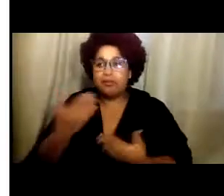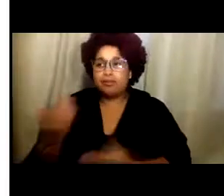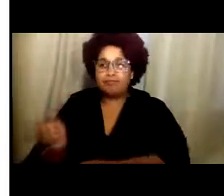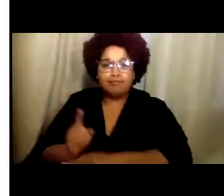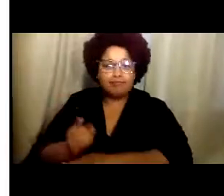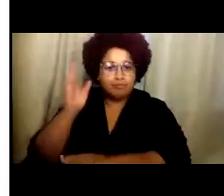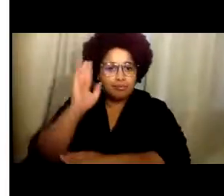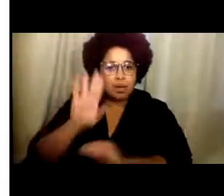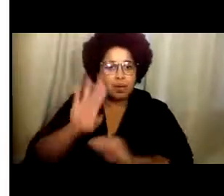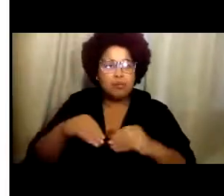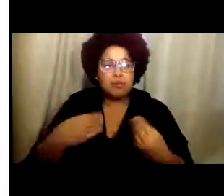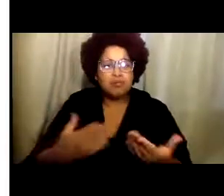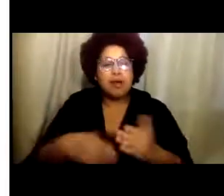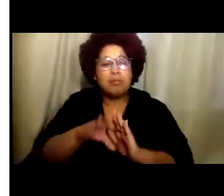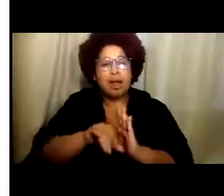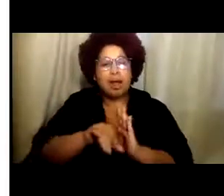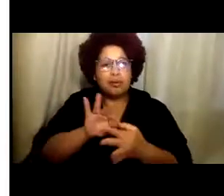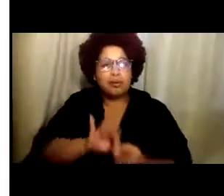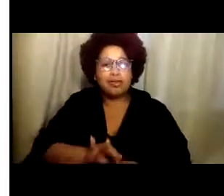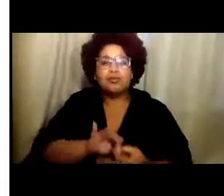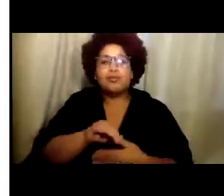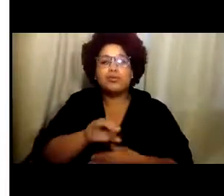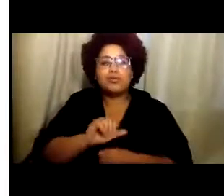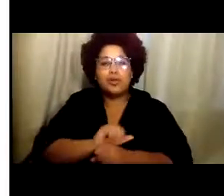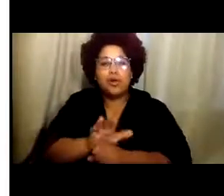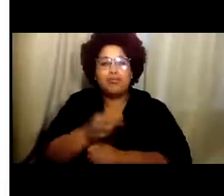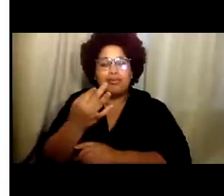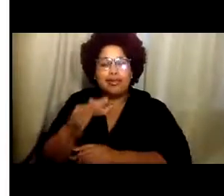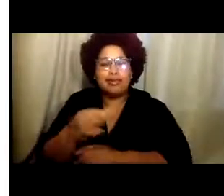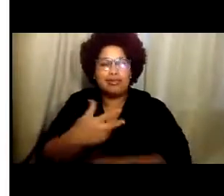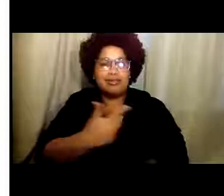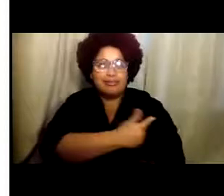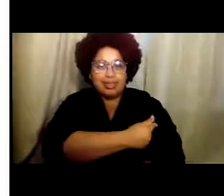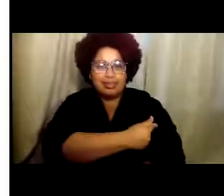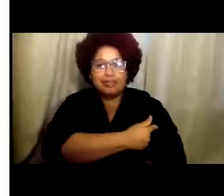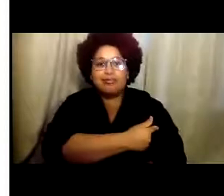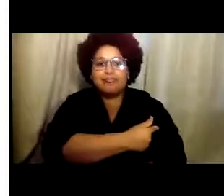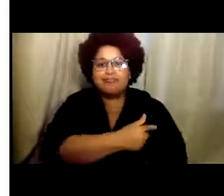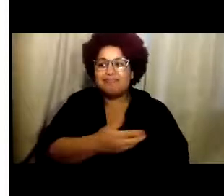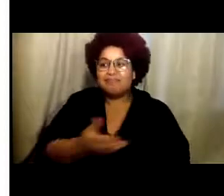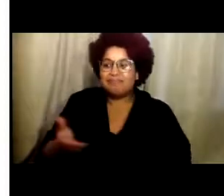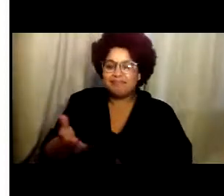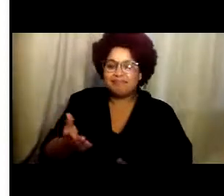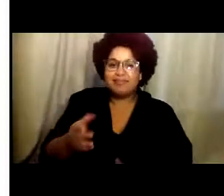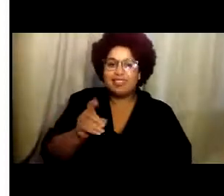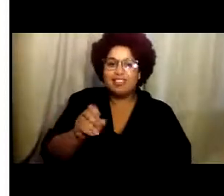some background on the COVID-19 vaccine. And without further ado, I give you Dr. Ron Chapman.